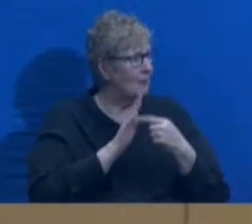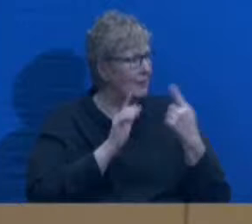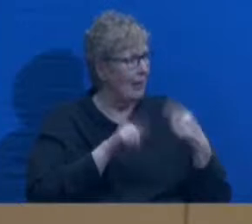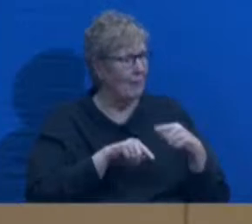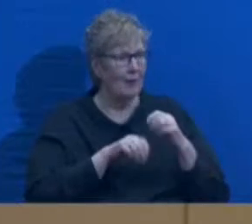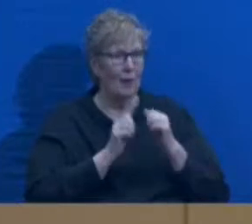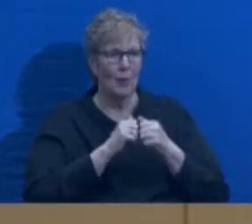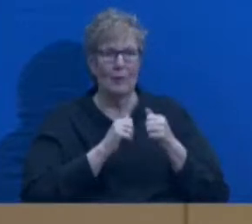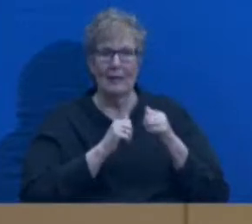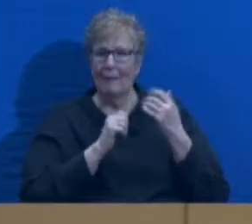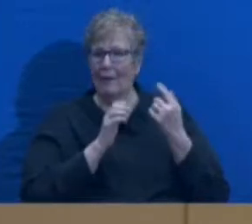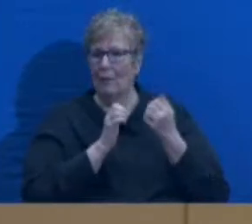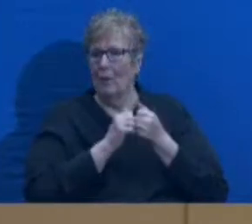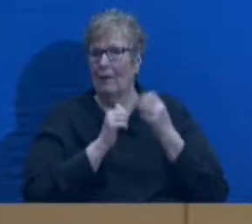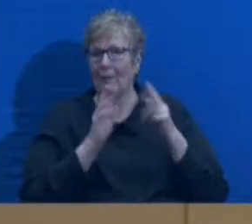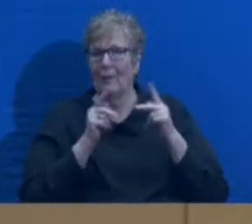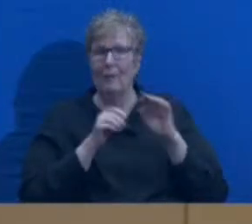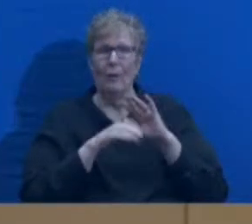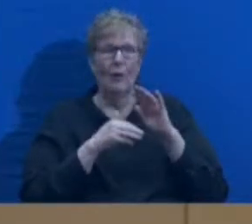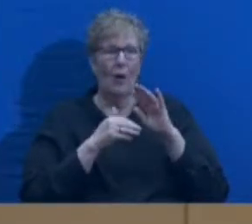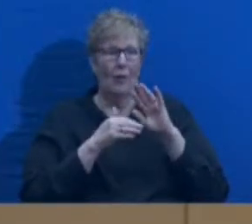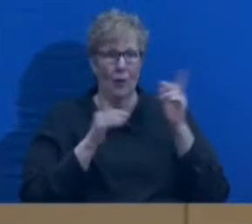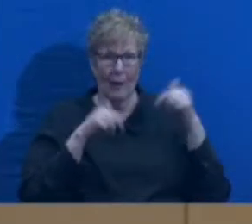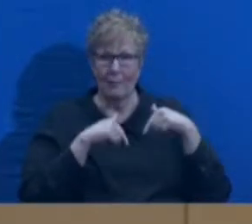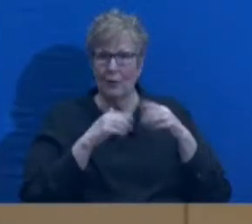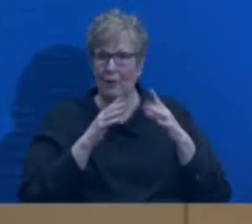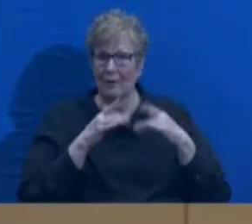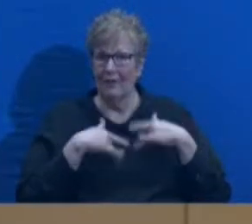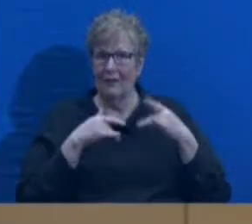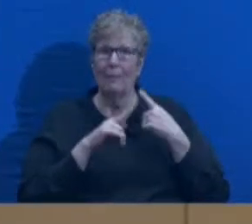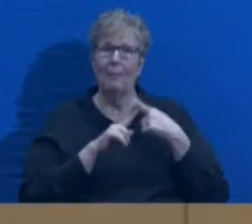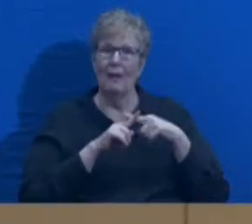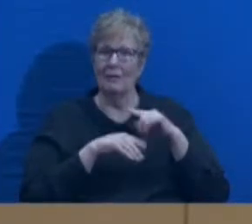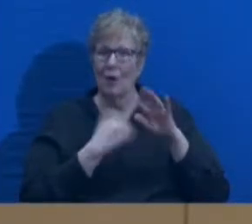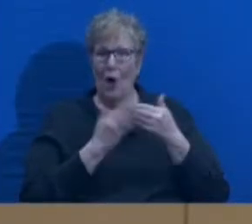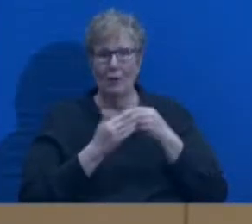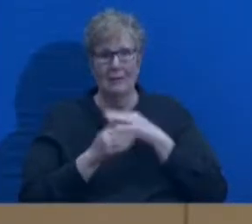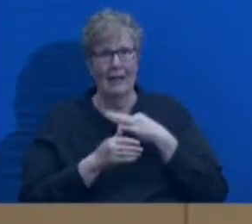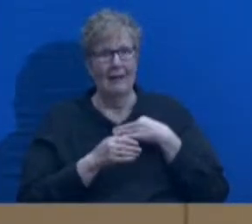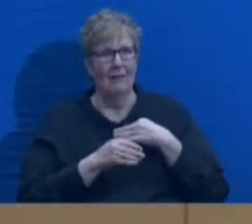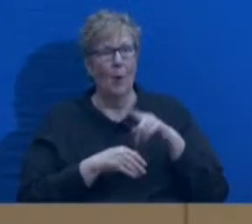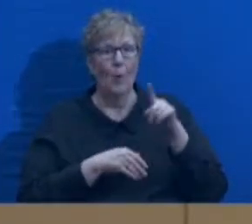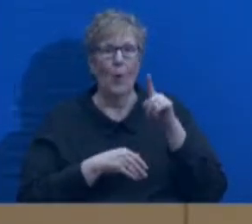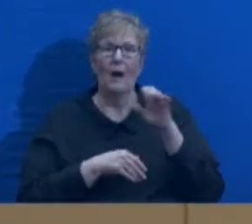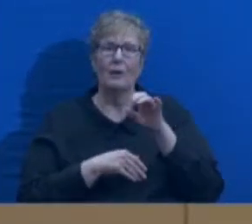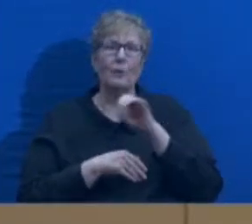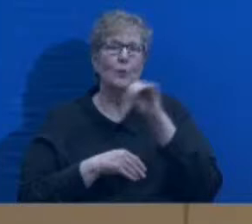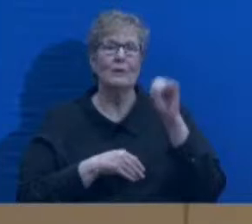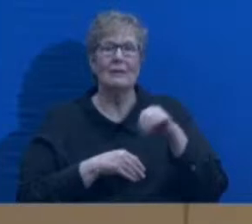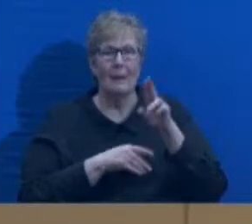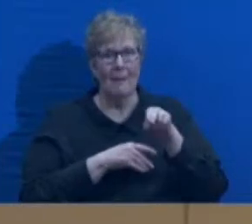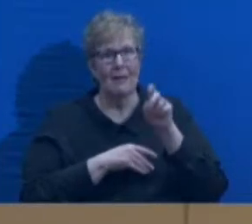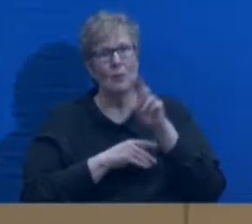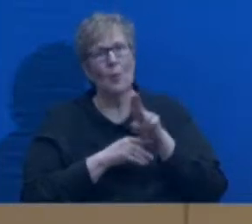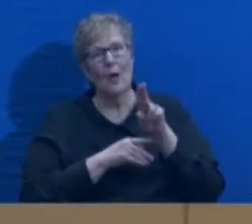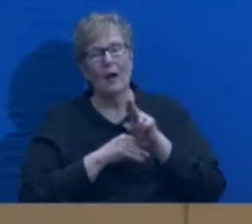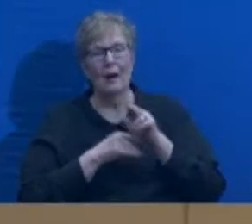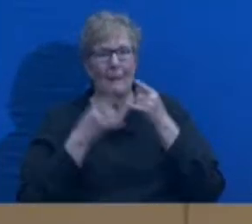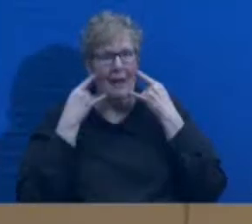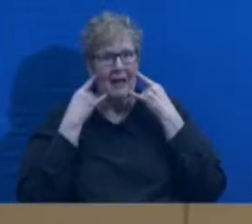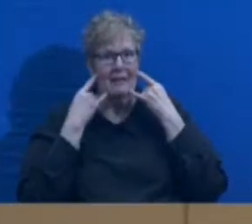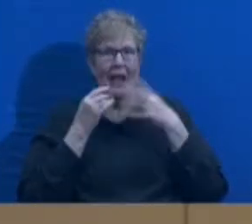the attendees as well as all staff. 100% mask wearing while indoor public spaces and outdoors